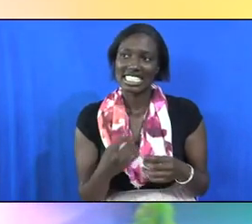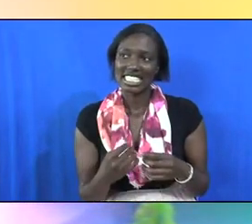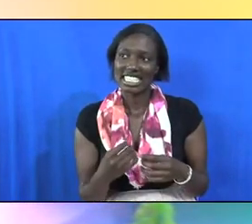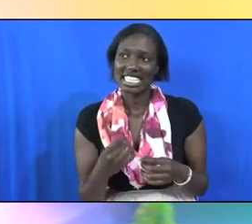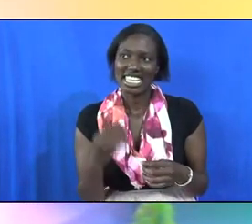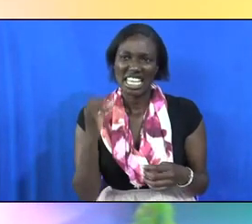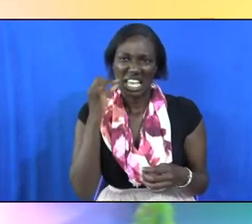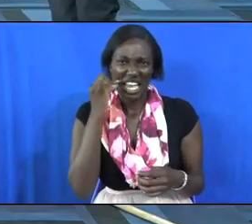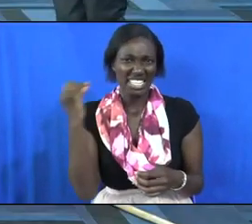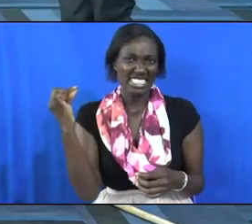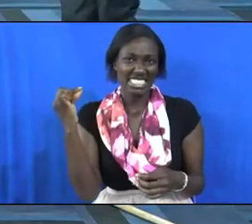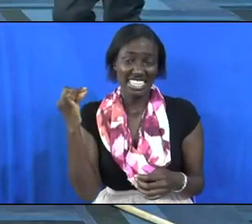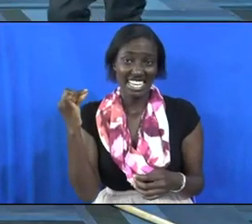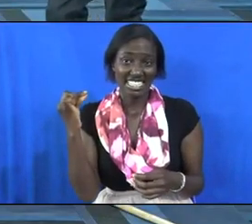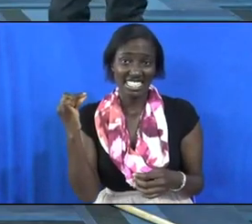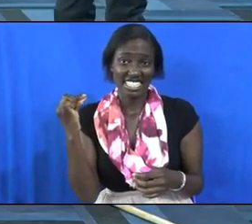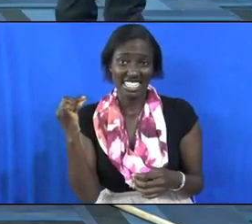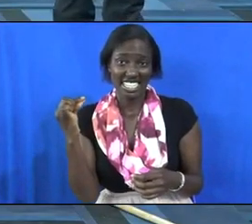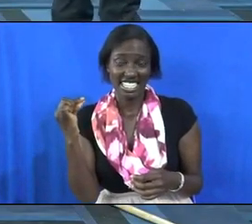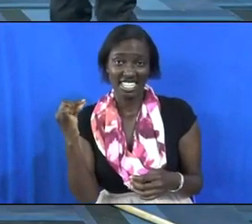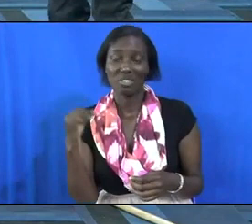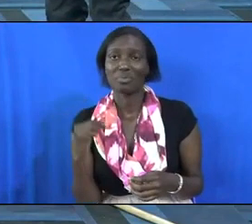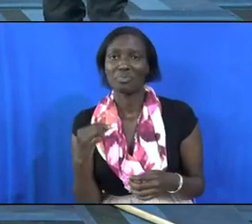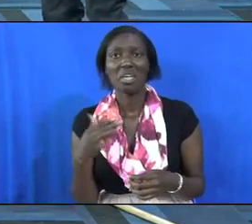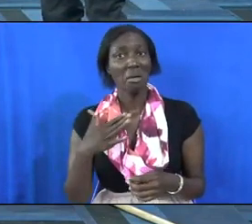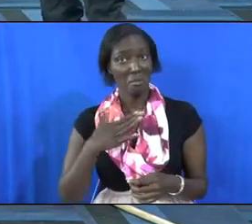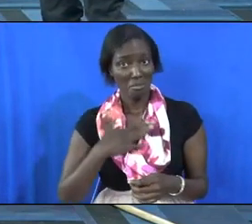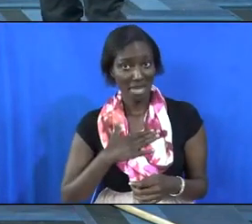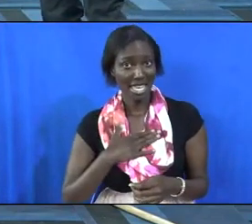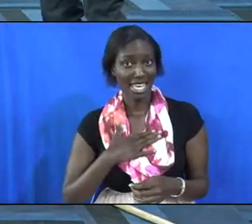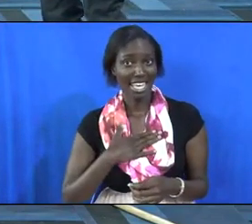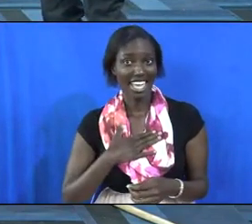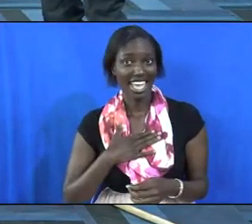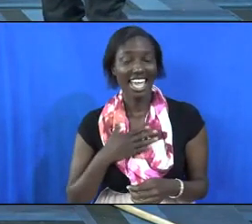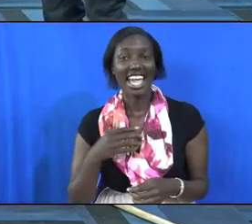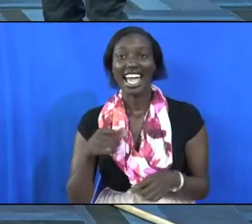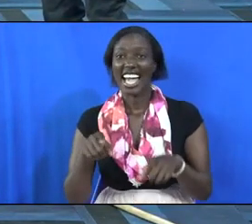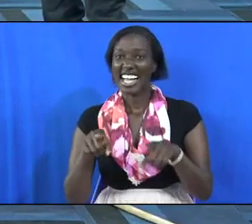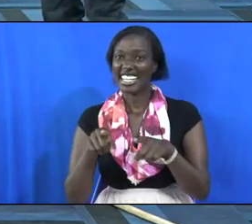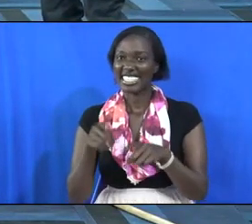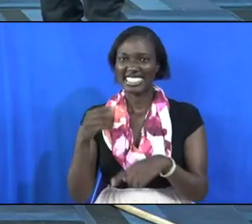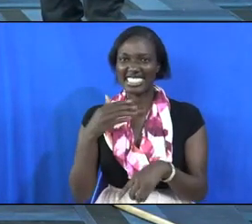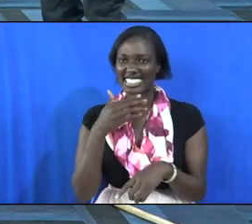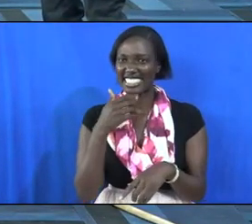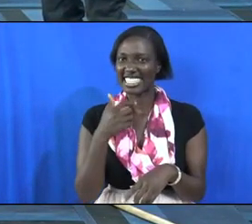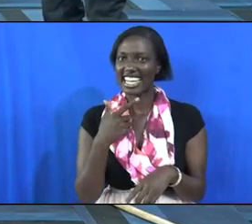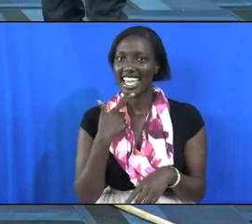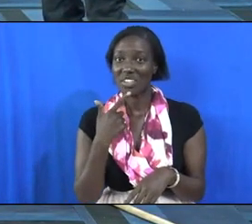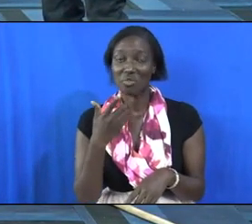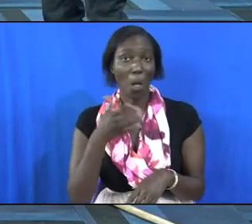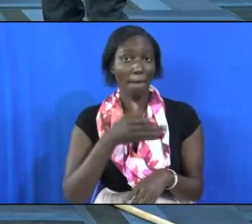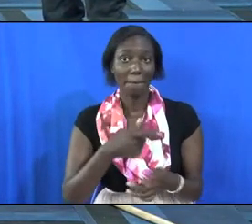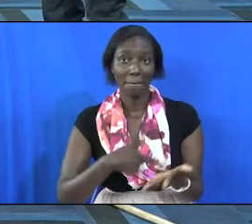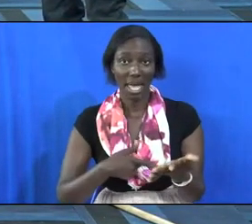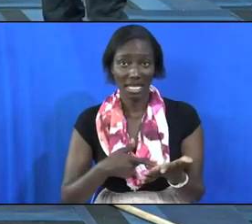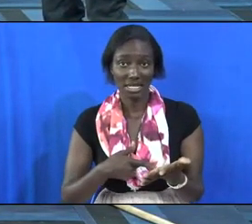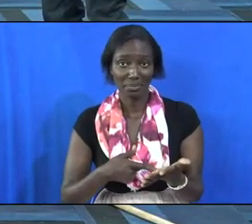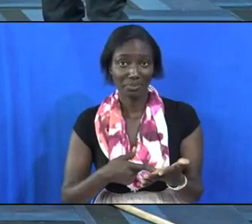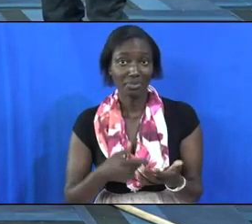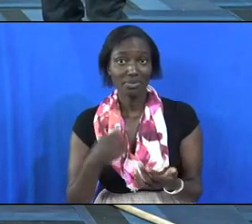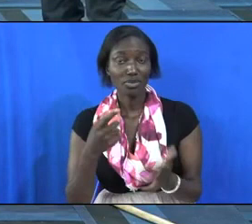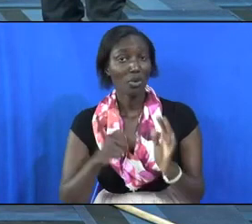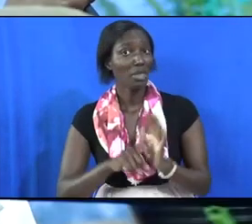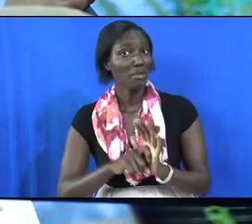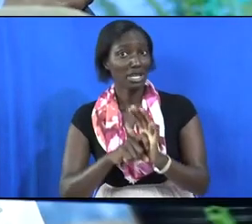all. Wow, I like that. What I saw from the picture, it was like the cows are